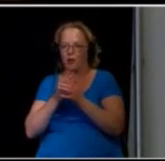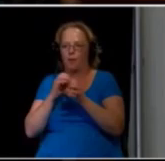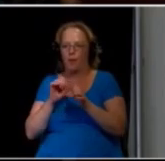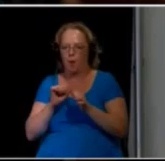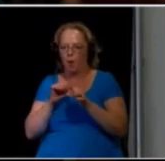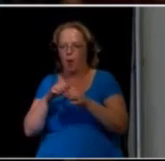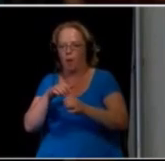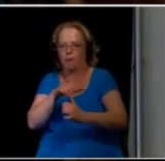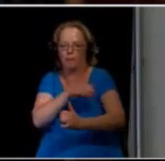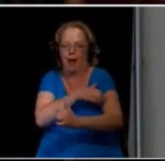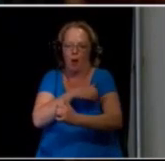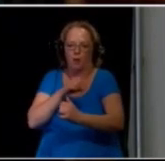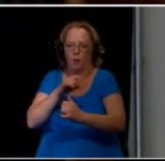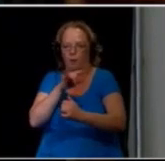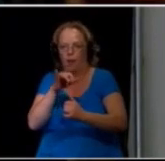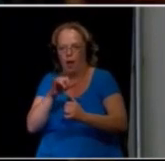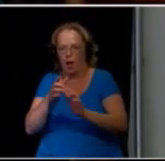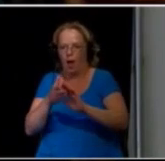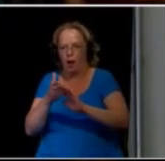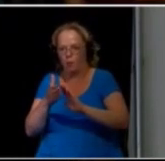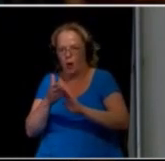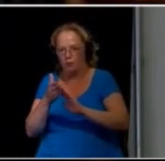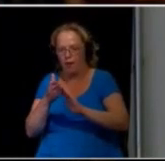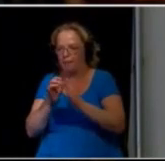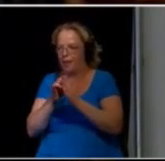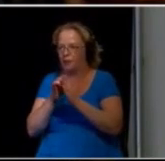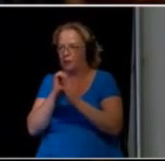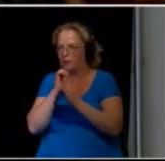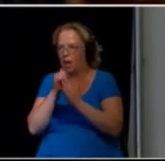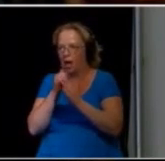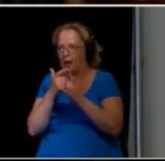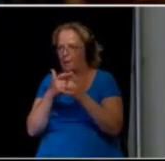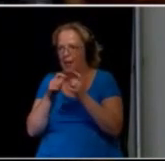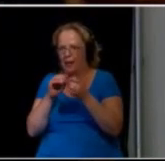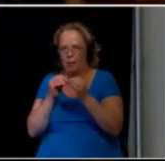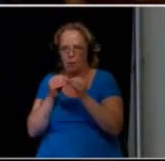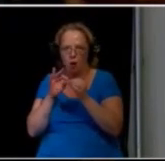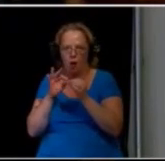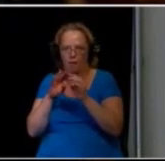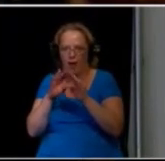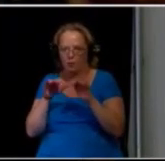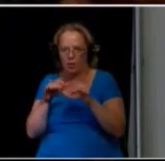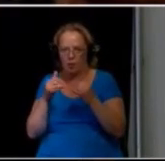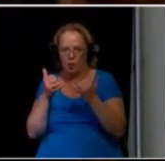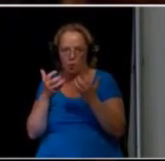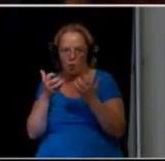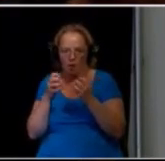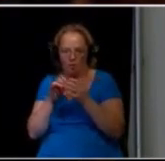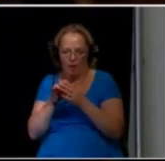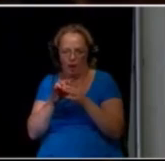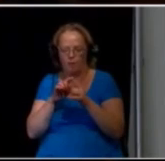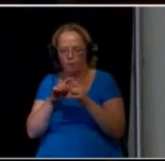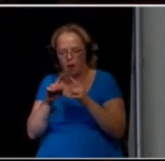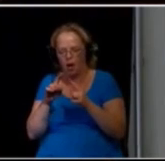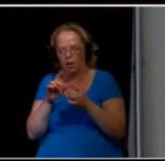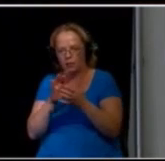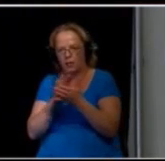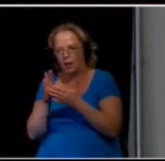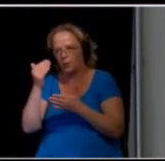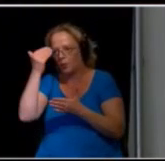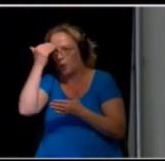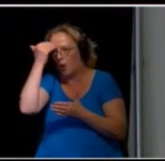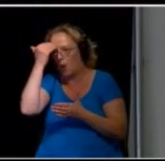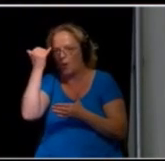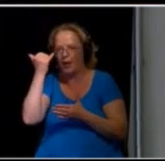which, again, was probably not a huge number of households that want that, but it is nice to know that if there's